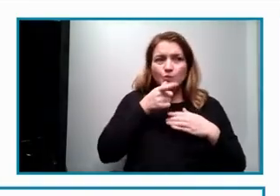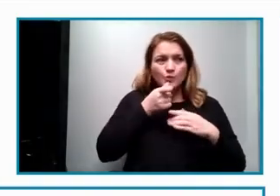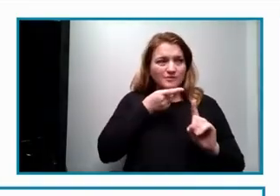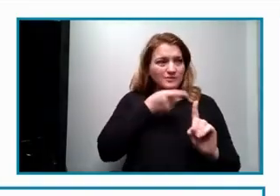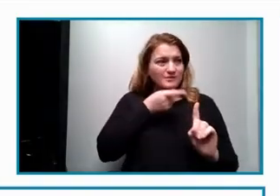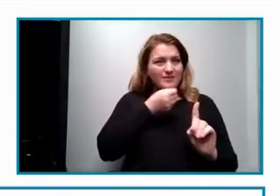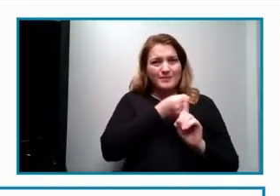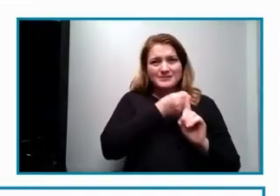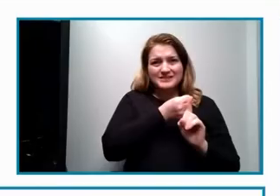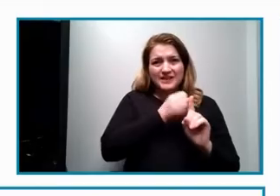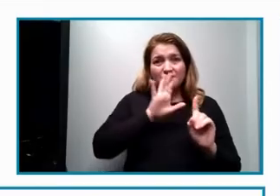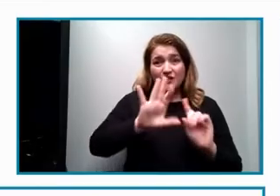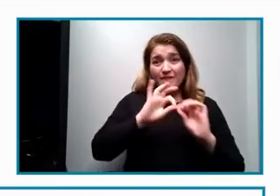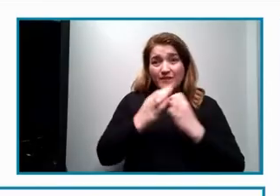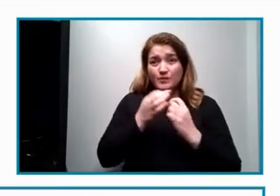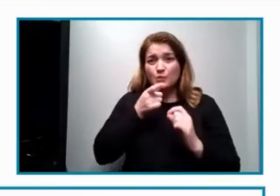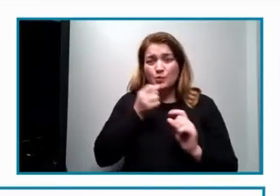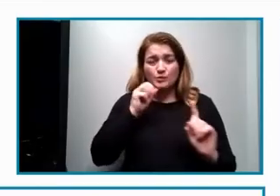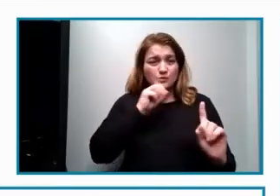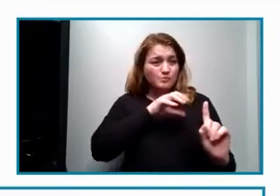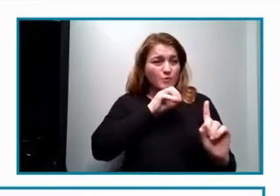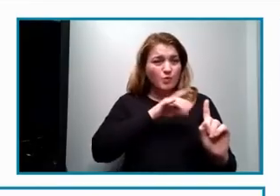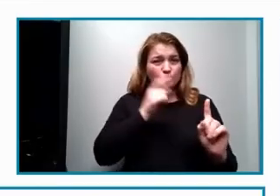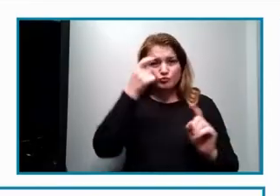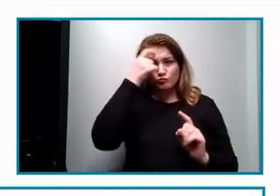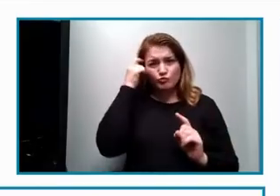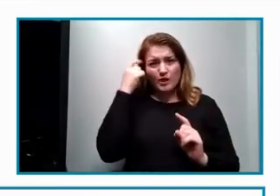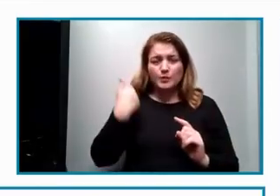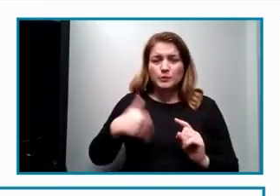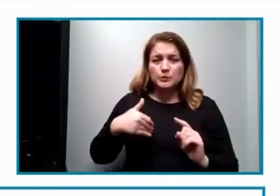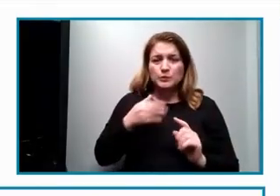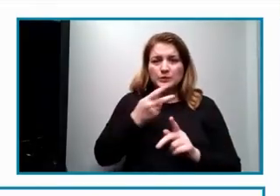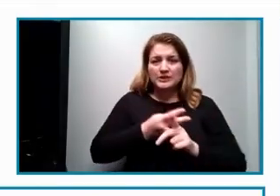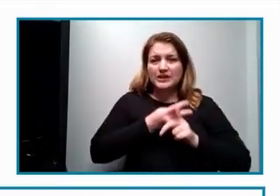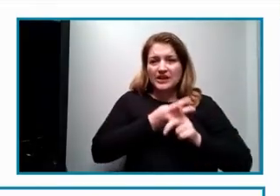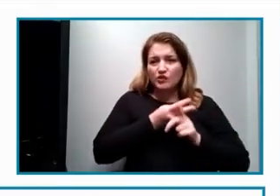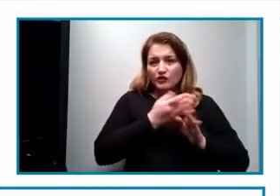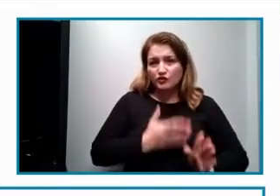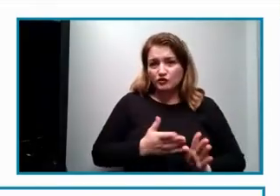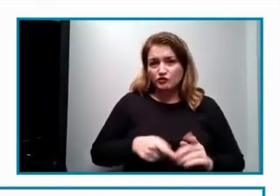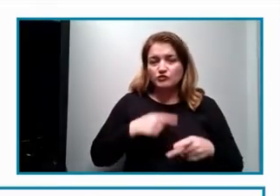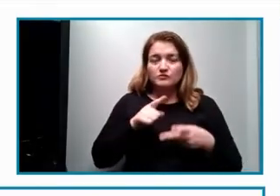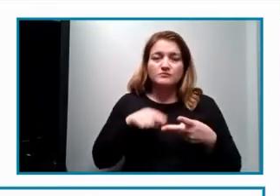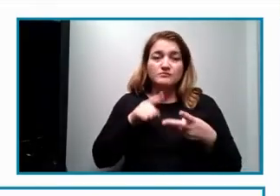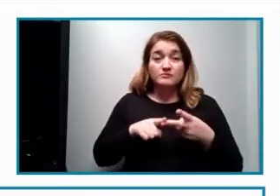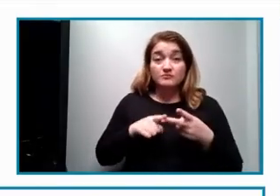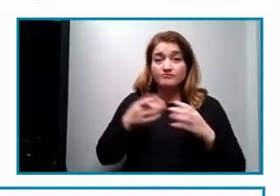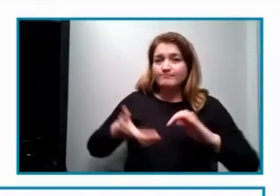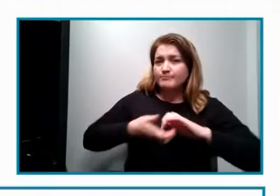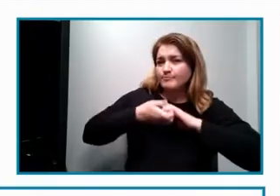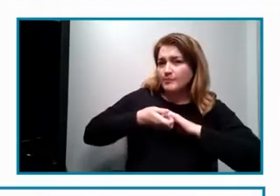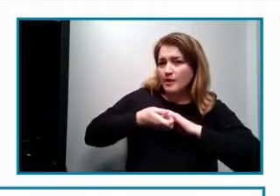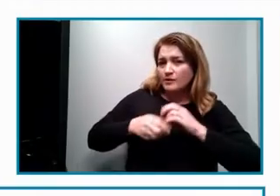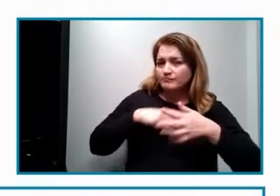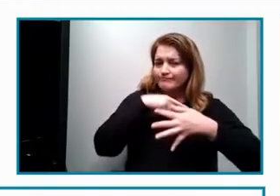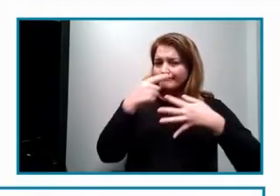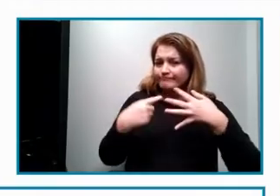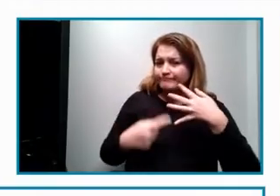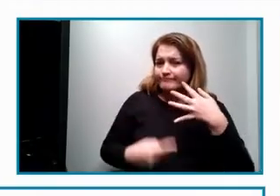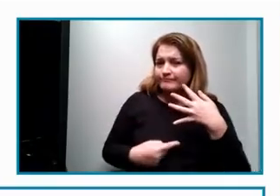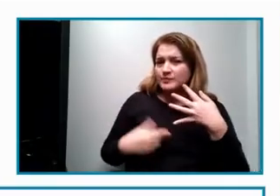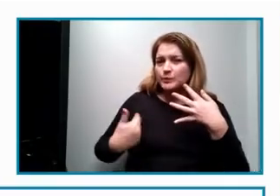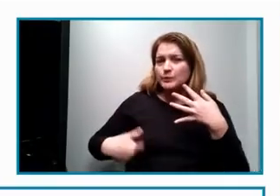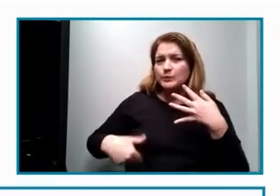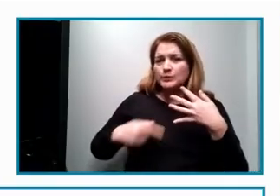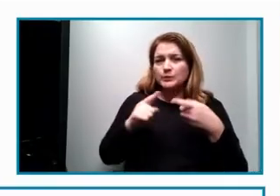and caregivers. Creative Forces is managed in partnership with Americans for the Arts, the Henry M. Jackson Foundation for the Advancement